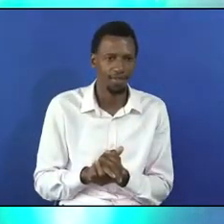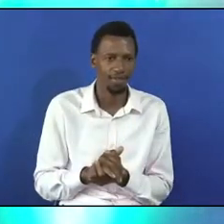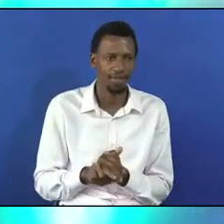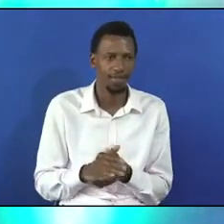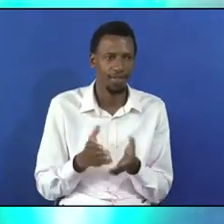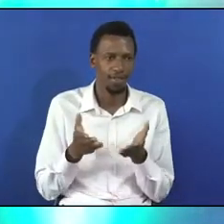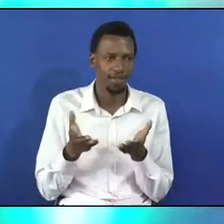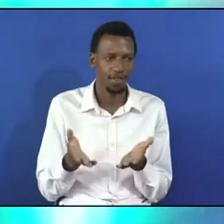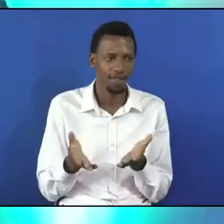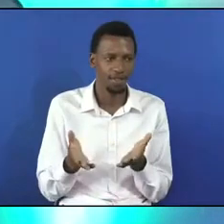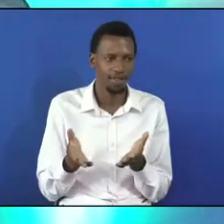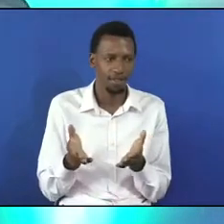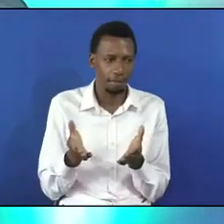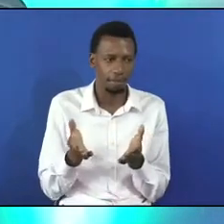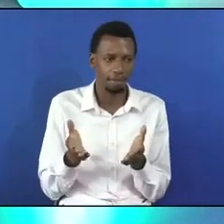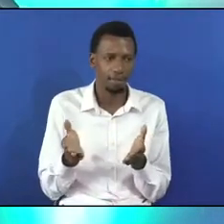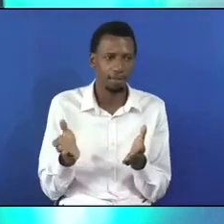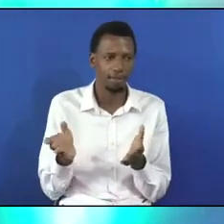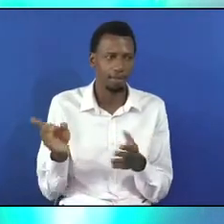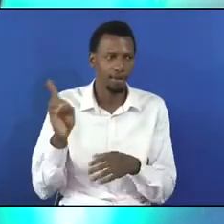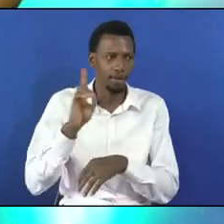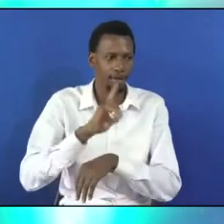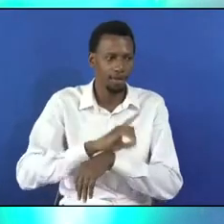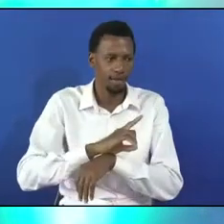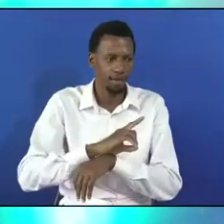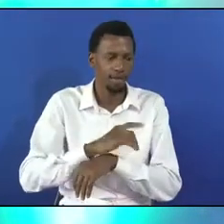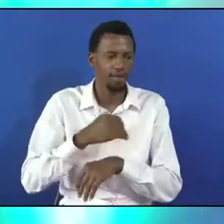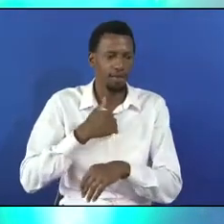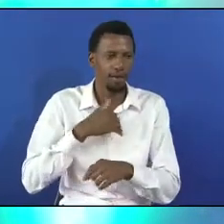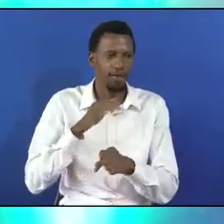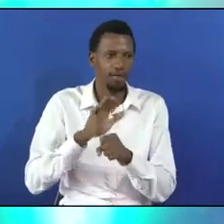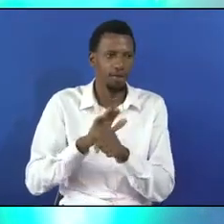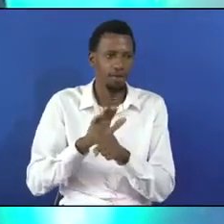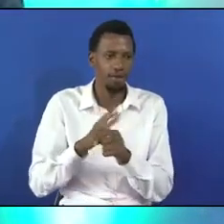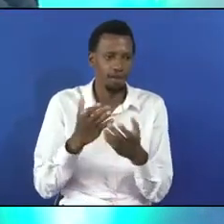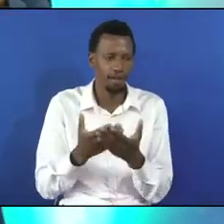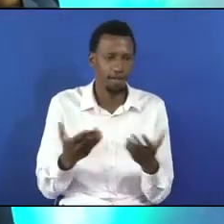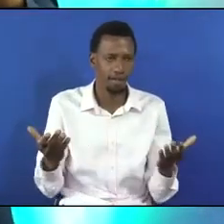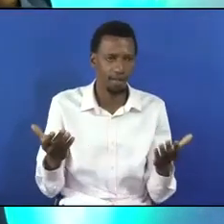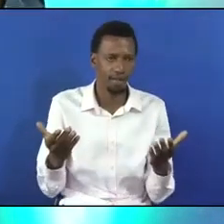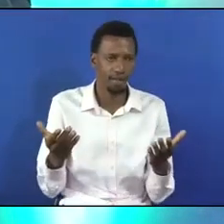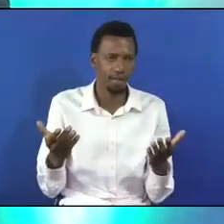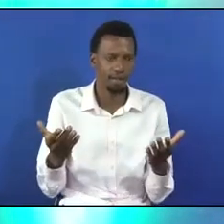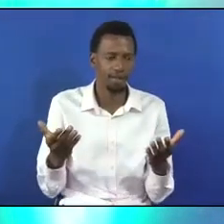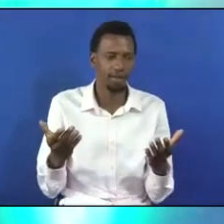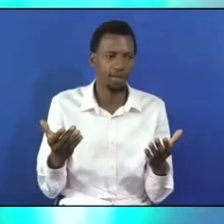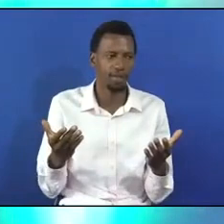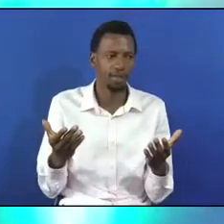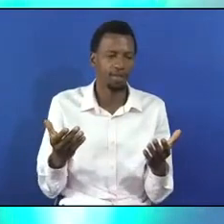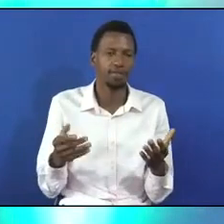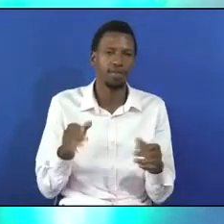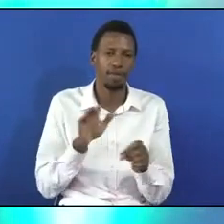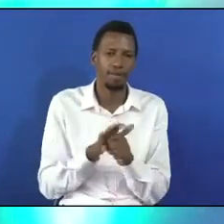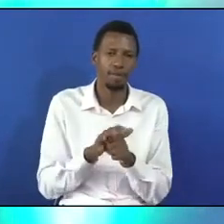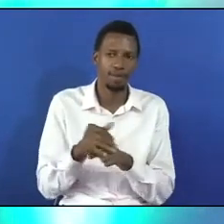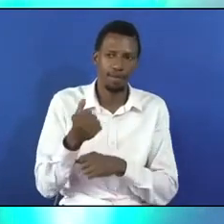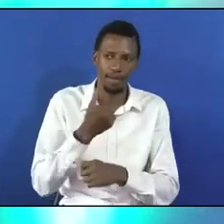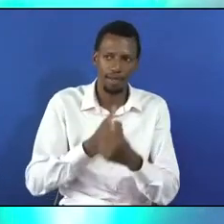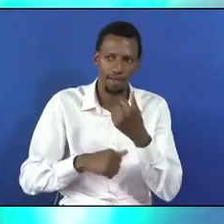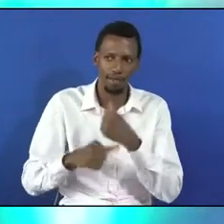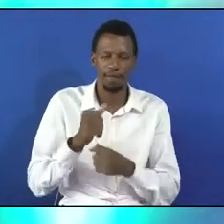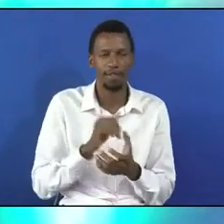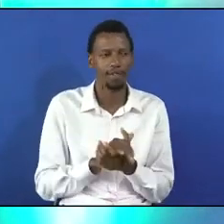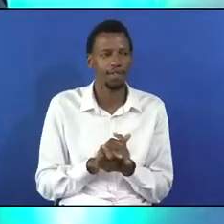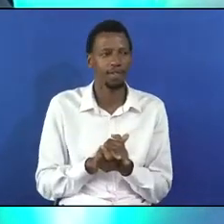It is a day that is full of a lot of things, a lot of activities.